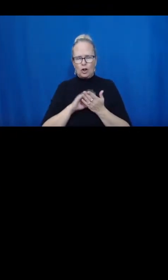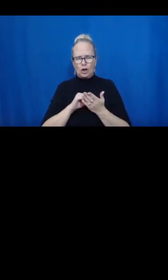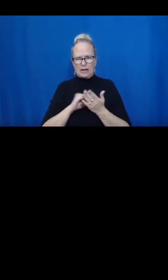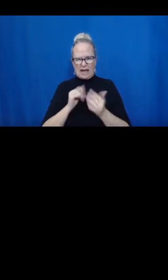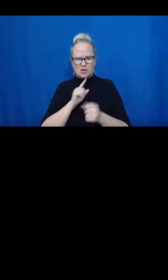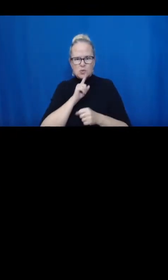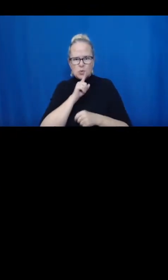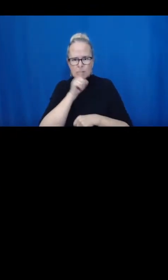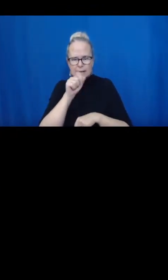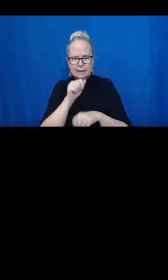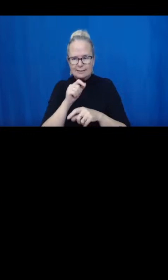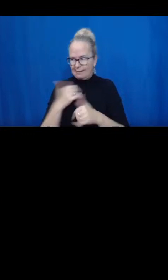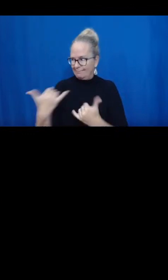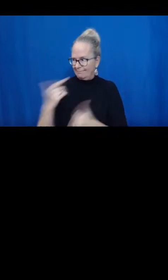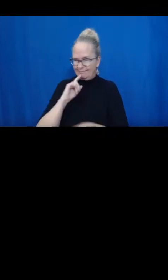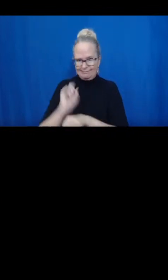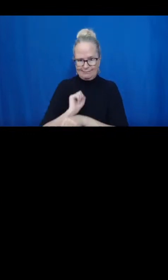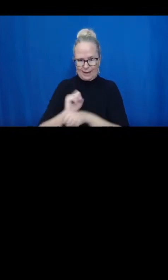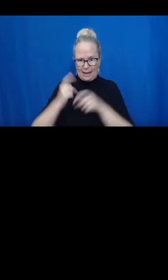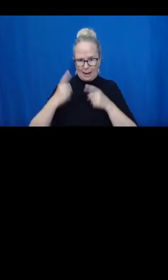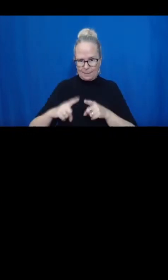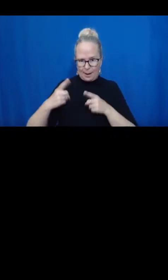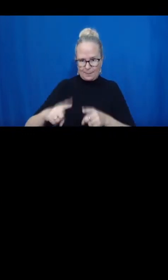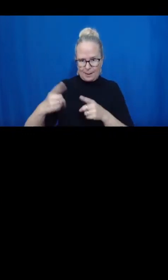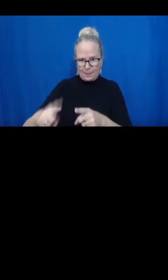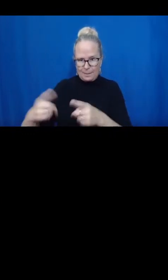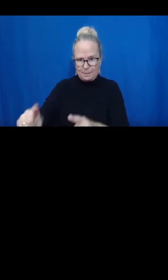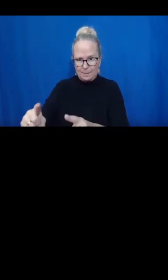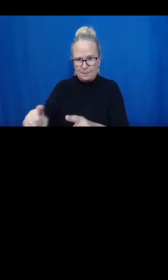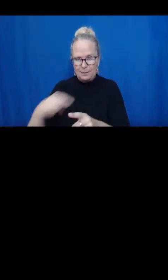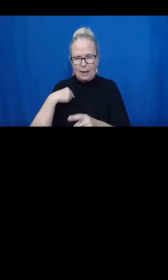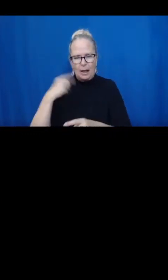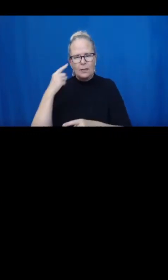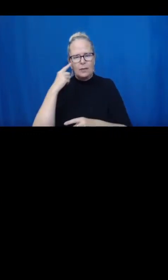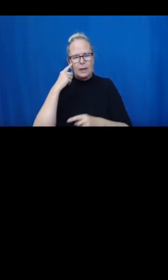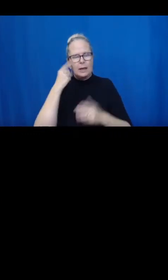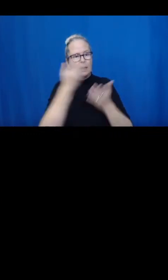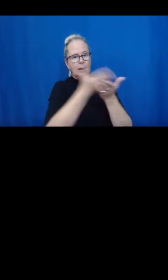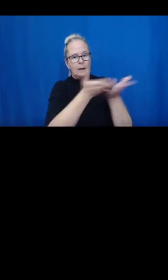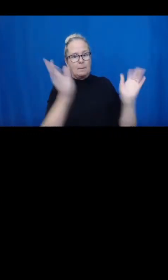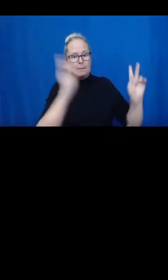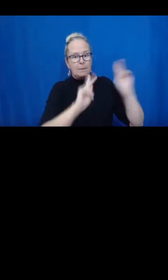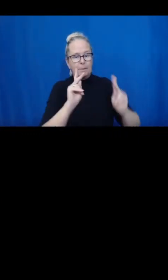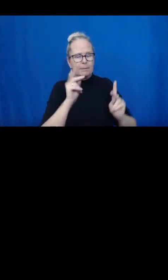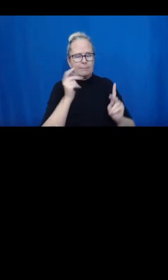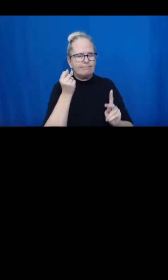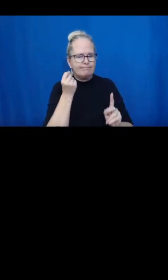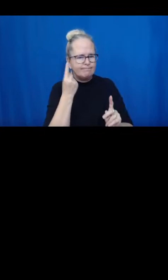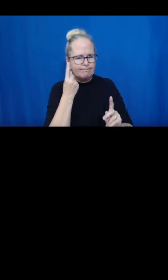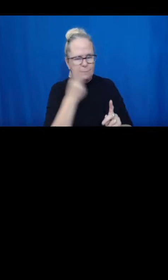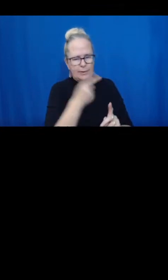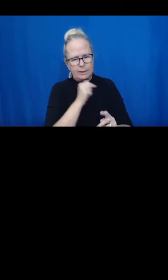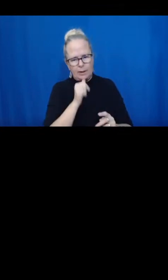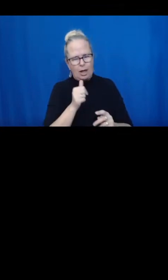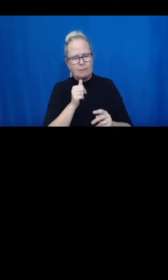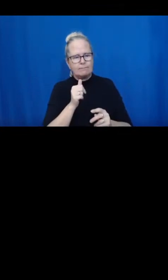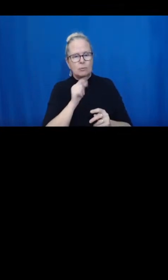There's often comments on social media and so on about, how could they not have known that,